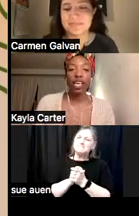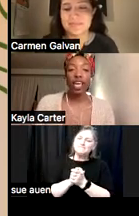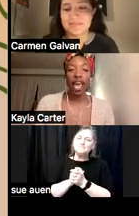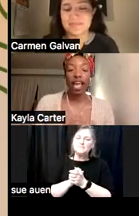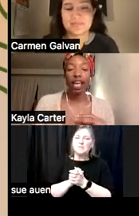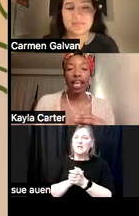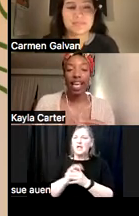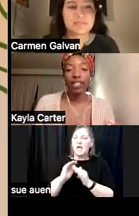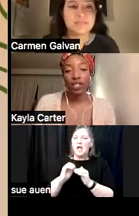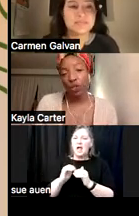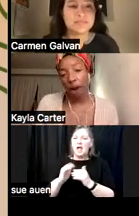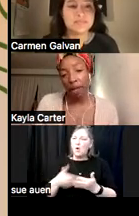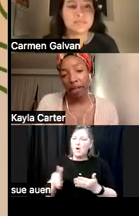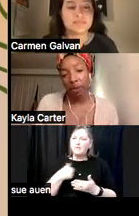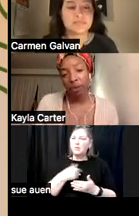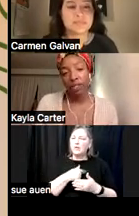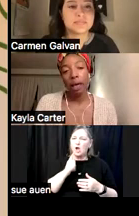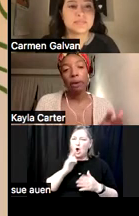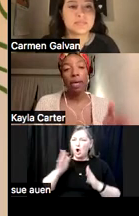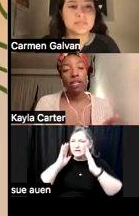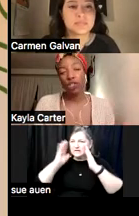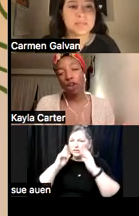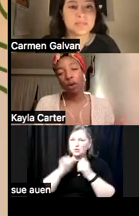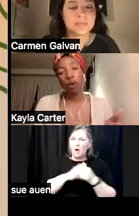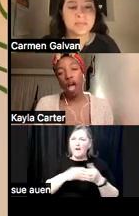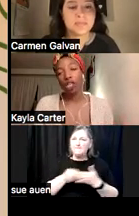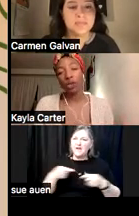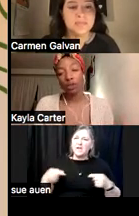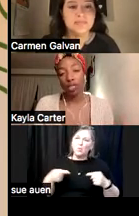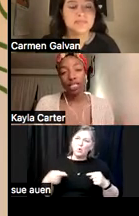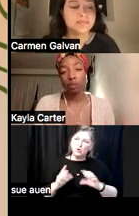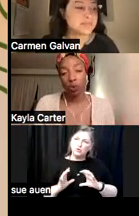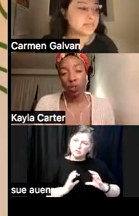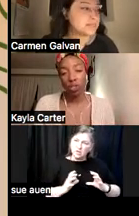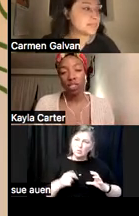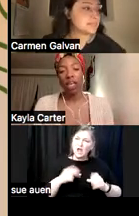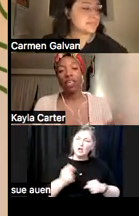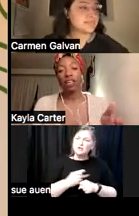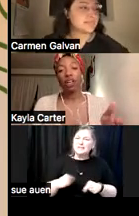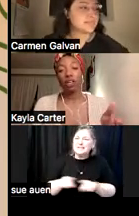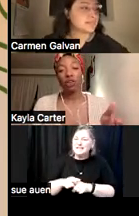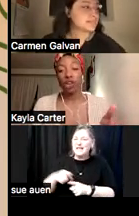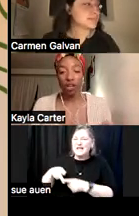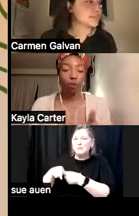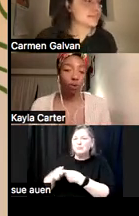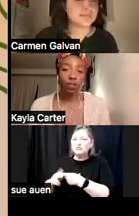we attending to our money wounds, but making sure that we're not using the same tools that created the wound in the